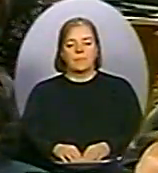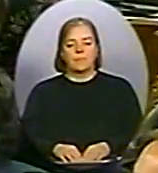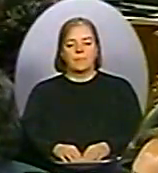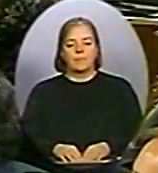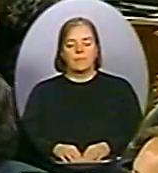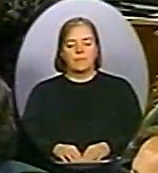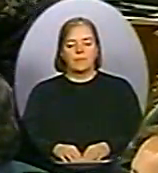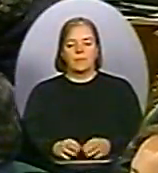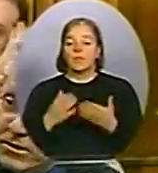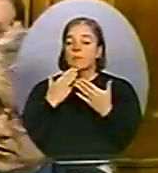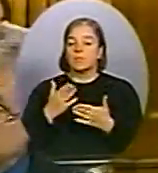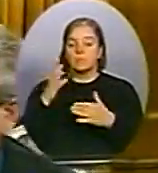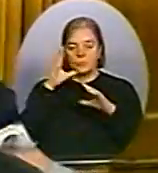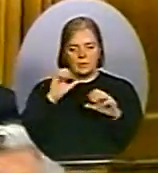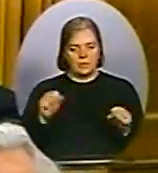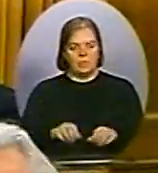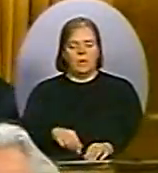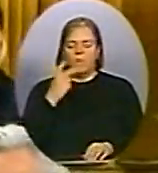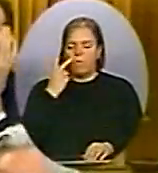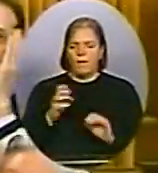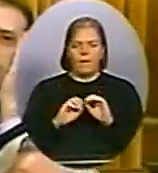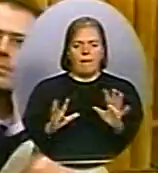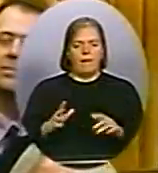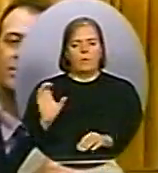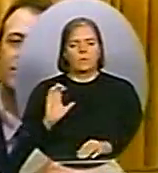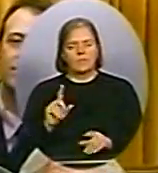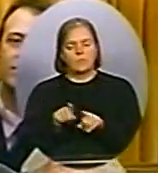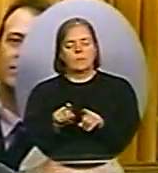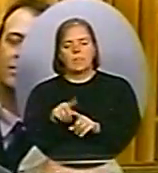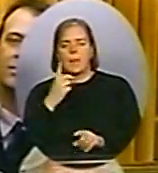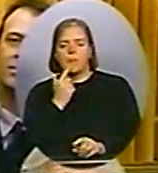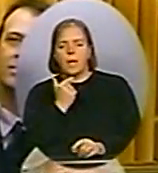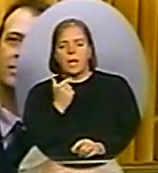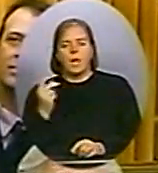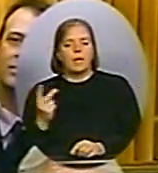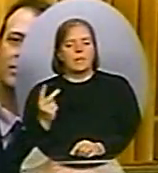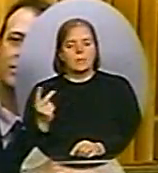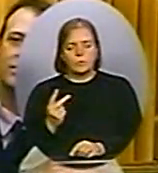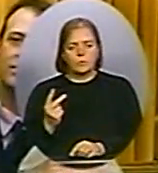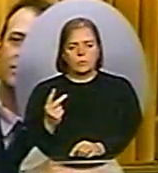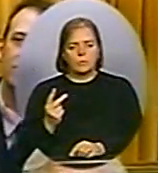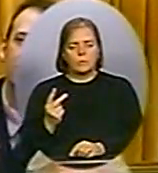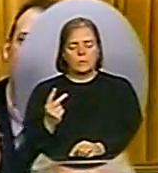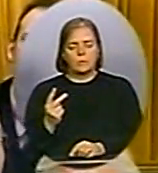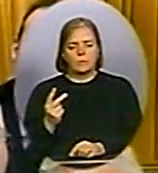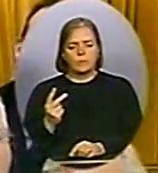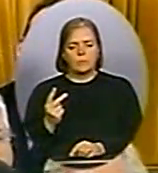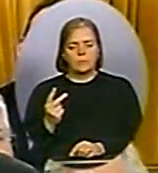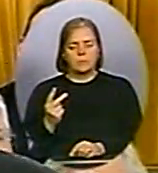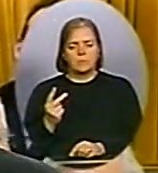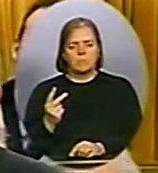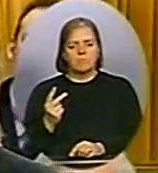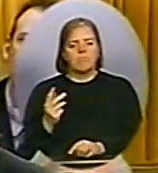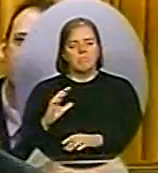Thank you, Mr. Speaker. We see the Liberals and Conservatives coming together to help their unelected friends in the Senate. No wonder they share the same rap sheet. Did you